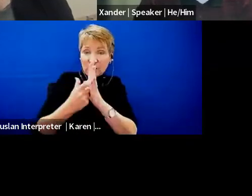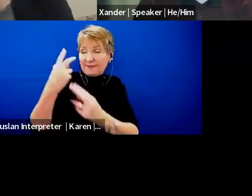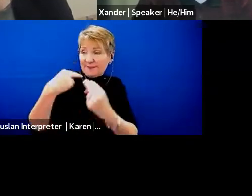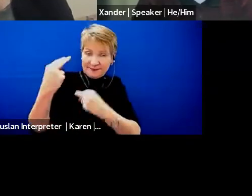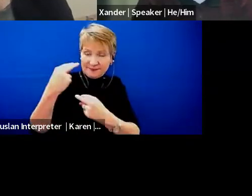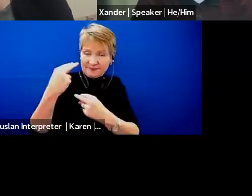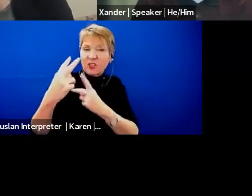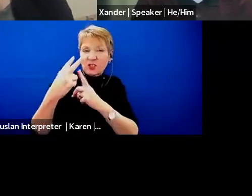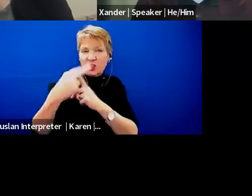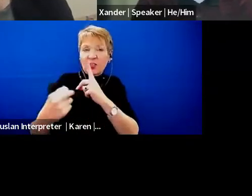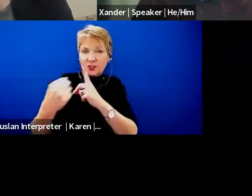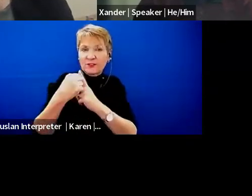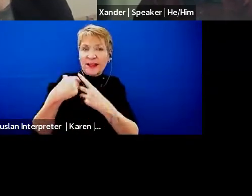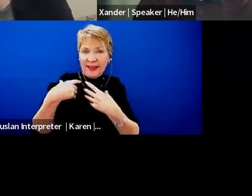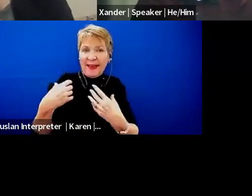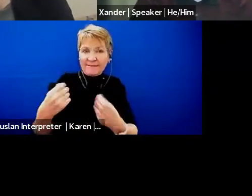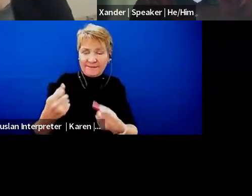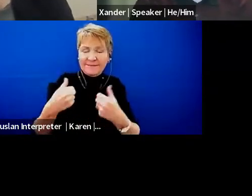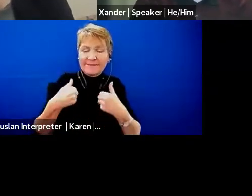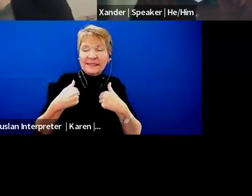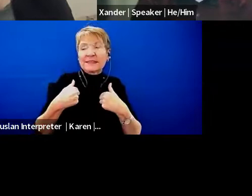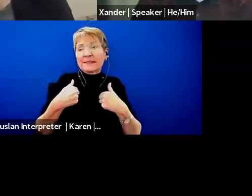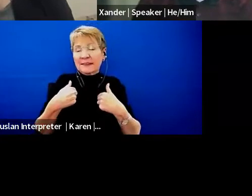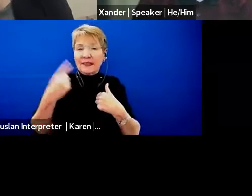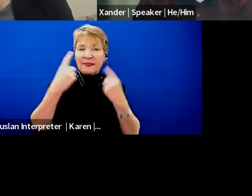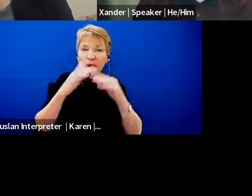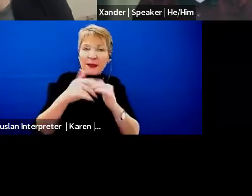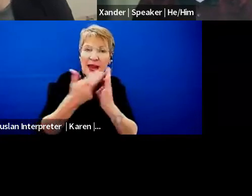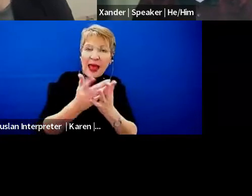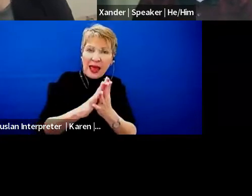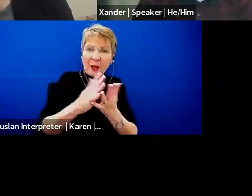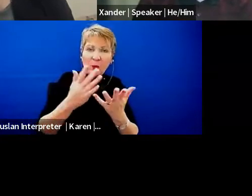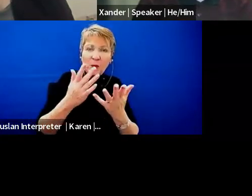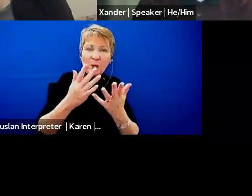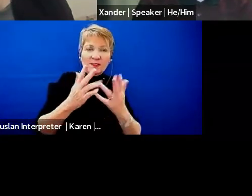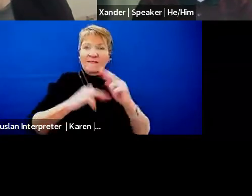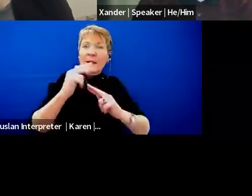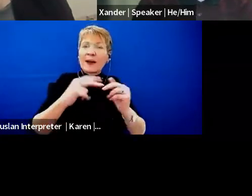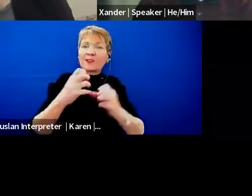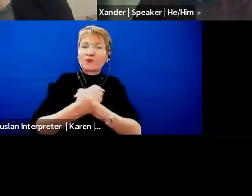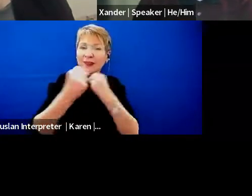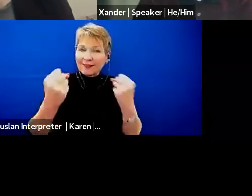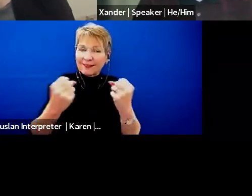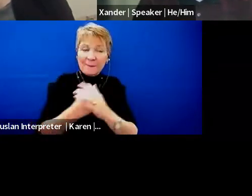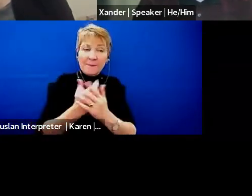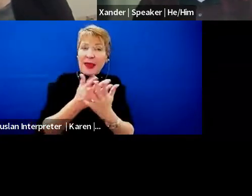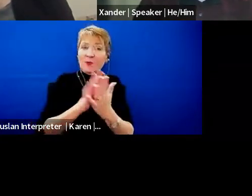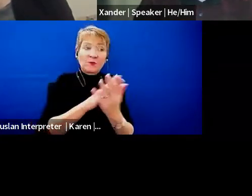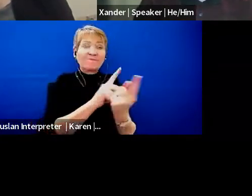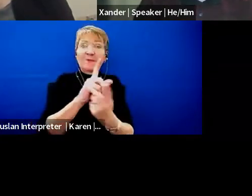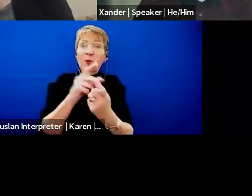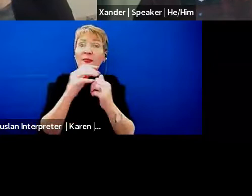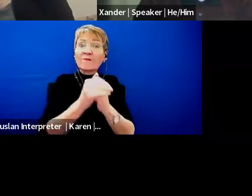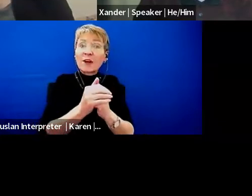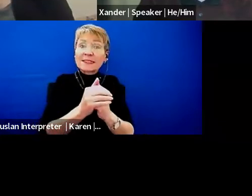try and build up some strength. I found that to socialize with friends, I had to do things like going swimming, where